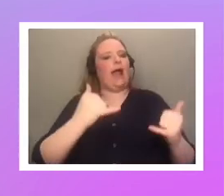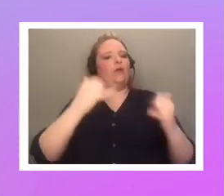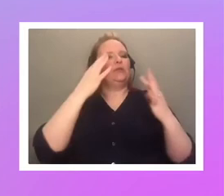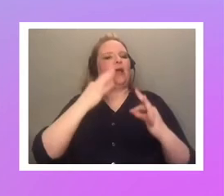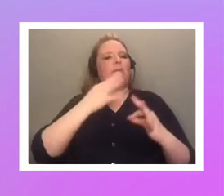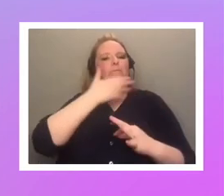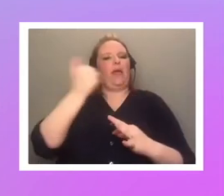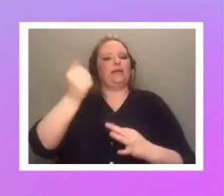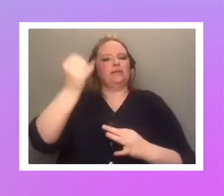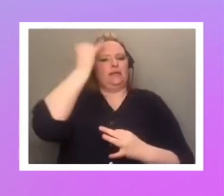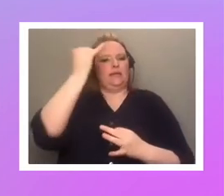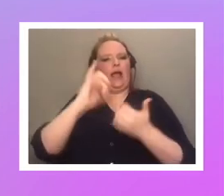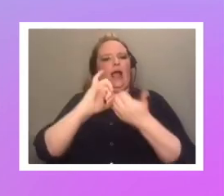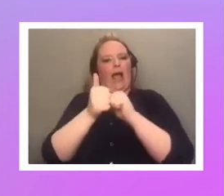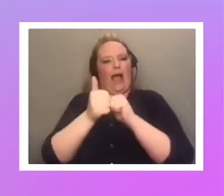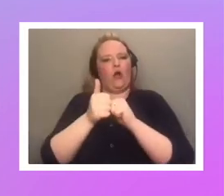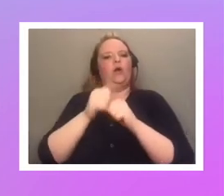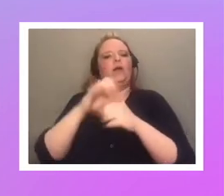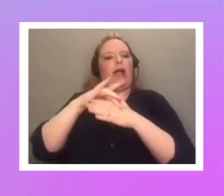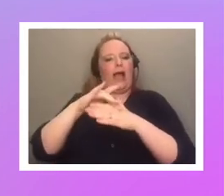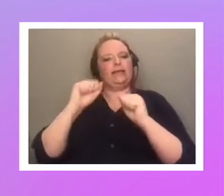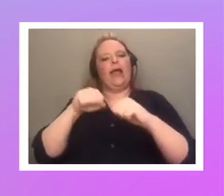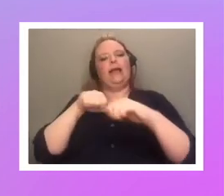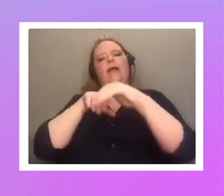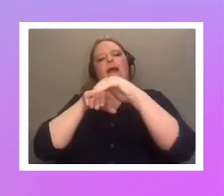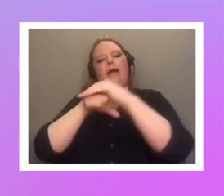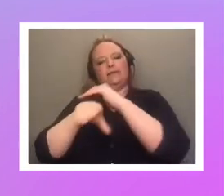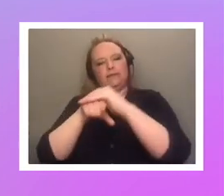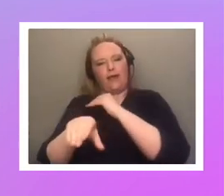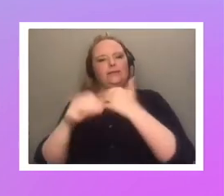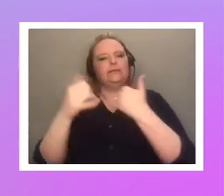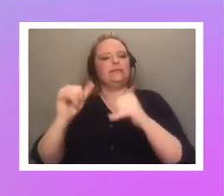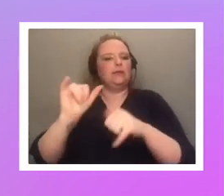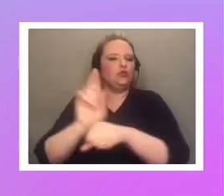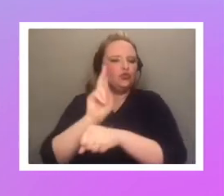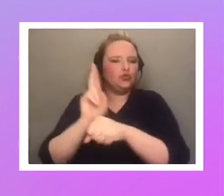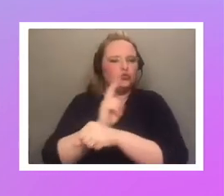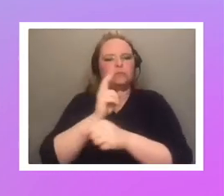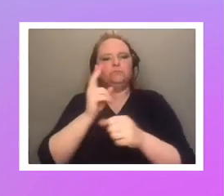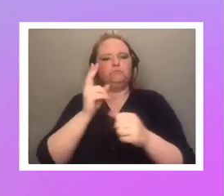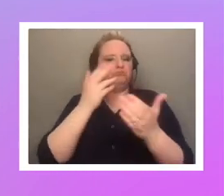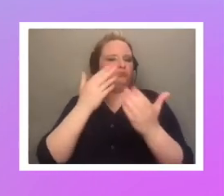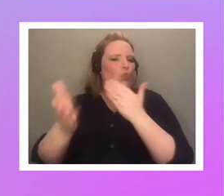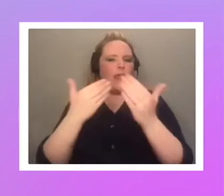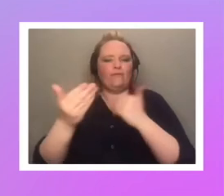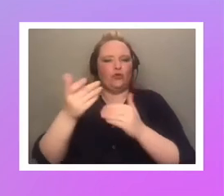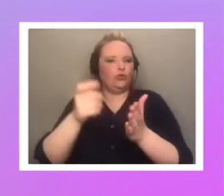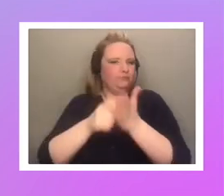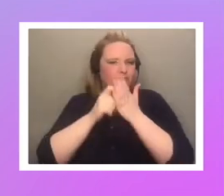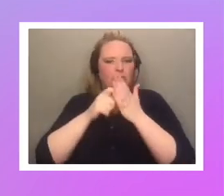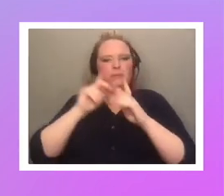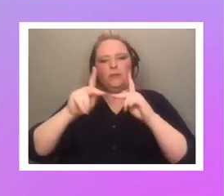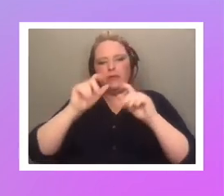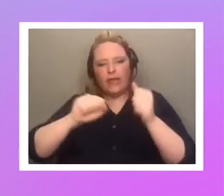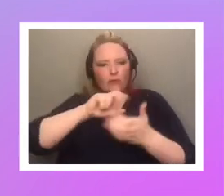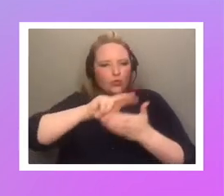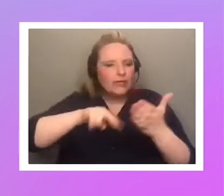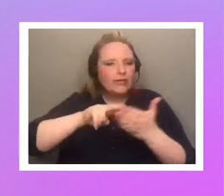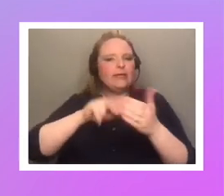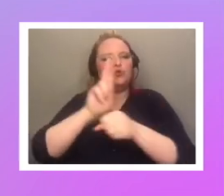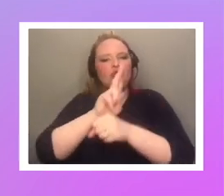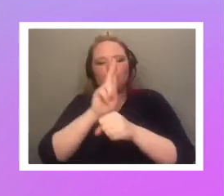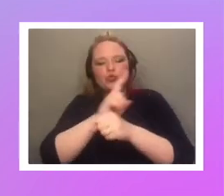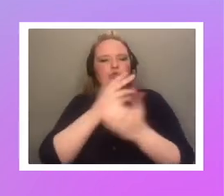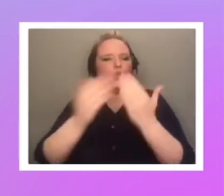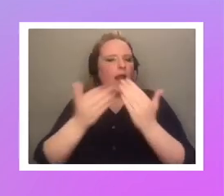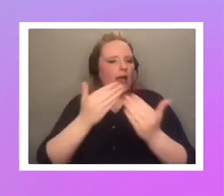to still have your content be usable and like whatever else it needs to be, you know, have people be able to read it, use it, whatever it